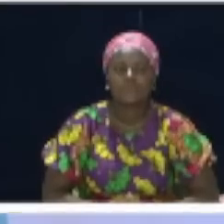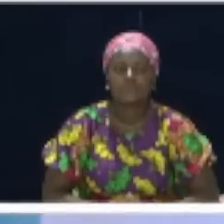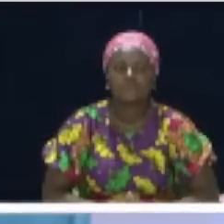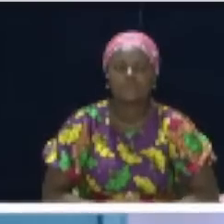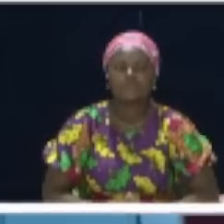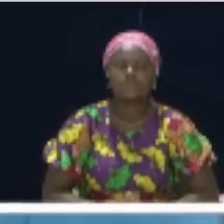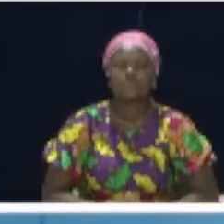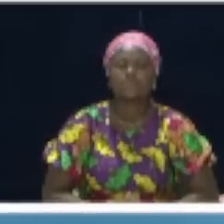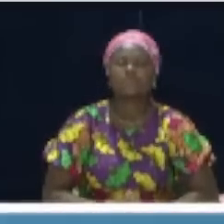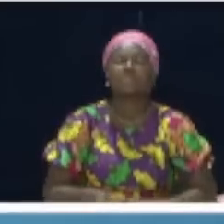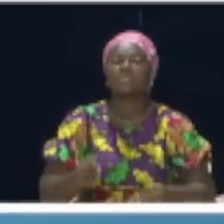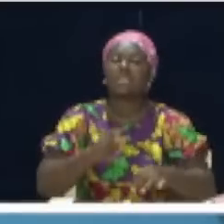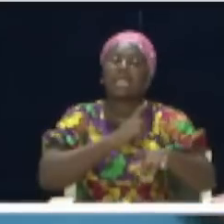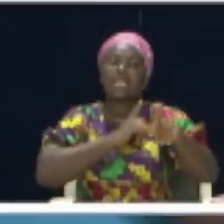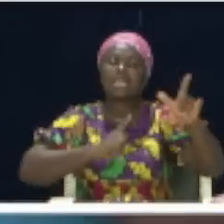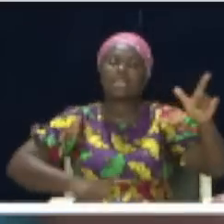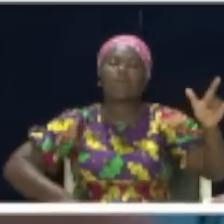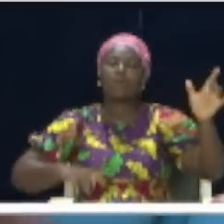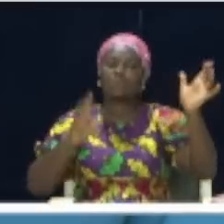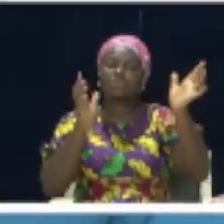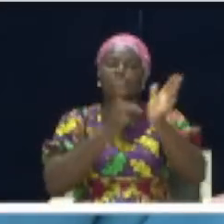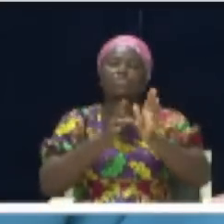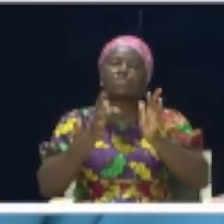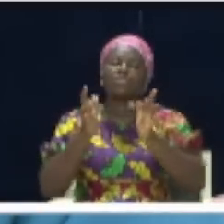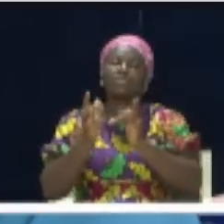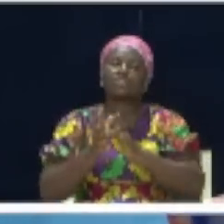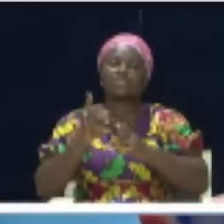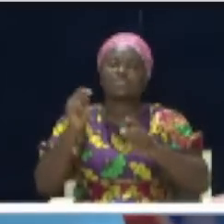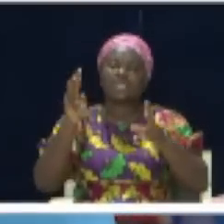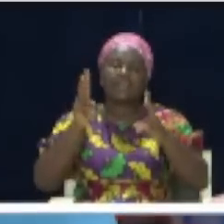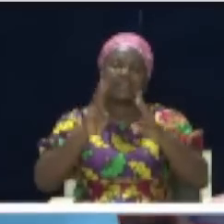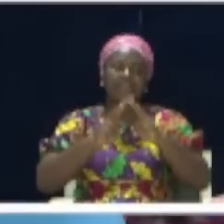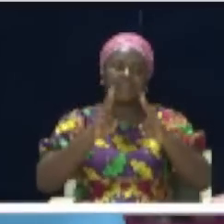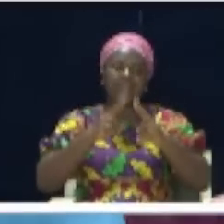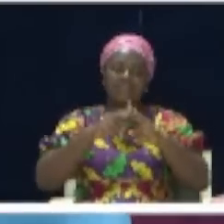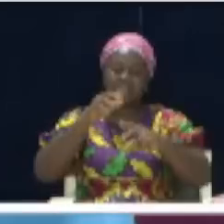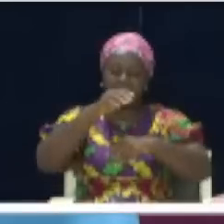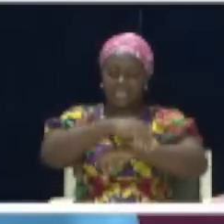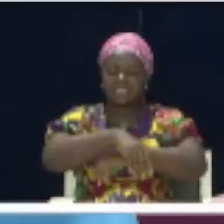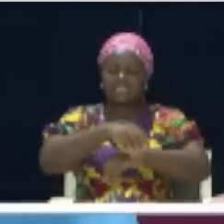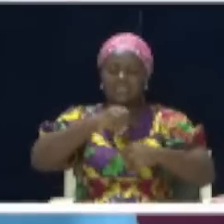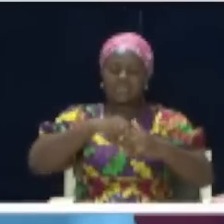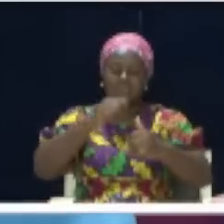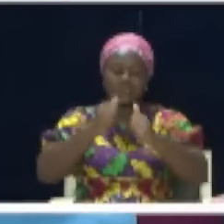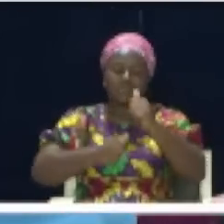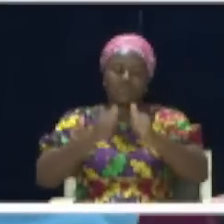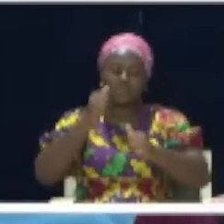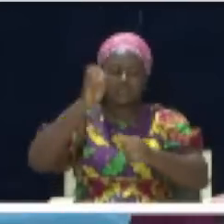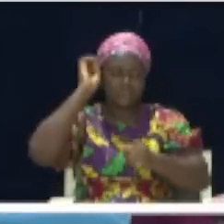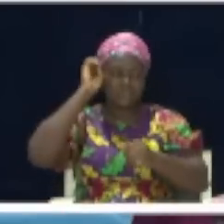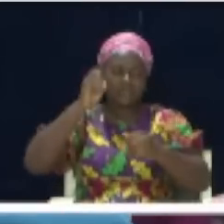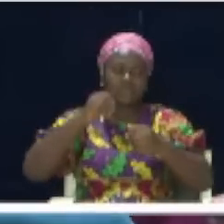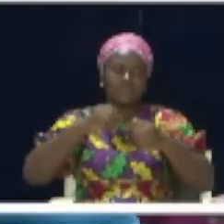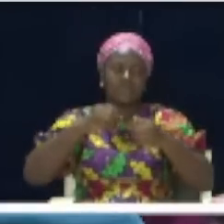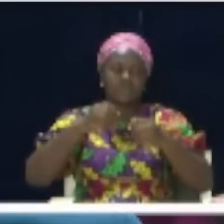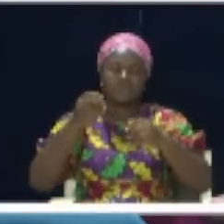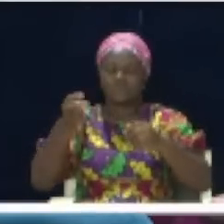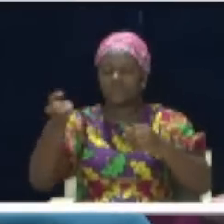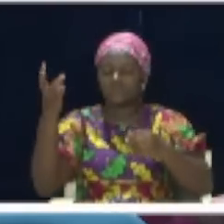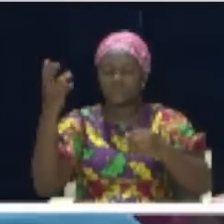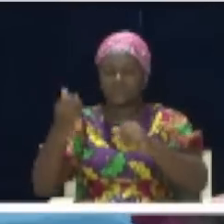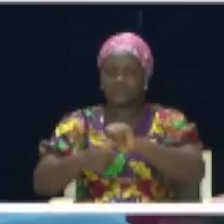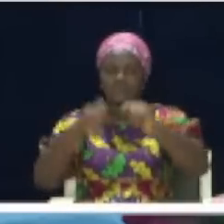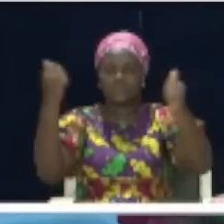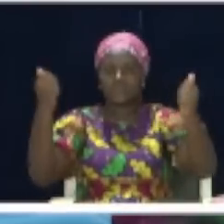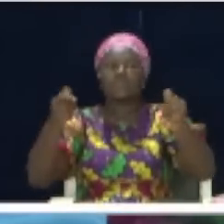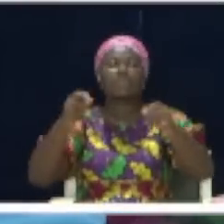The Lord Jesus, the very night in which he was betrayed, took bread, and when